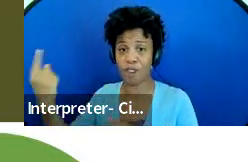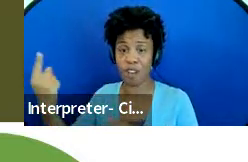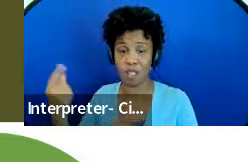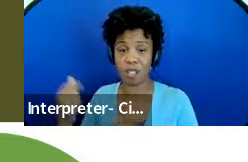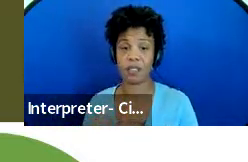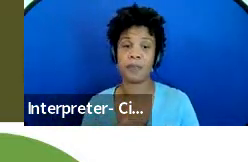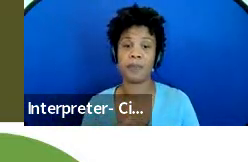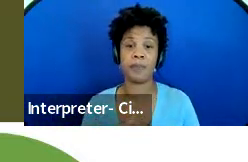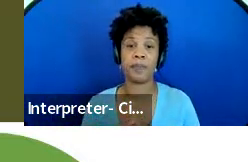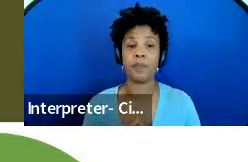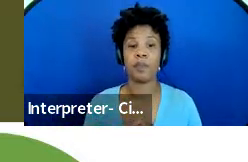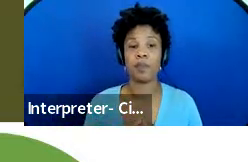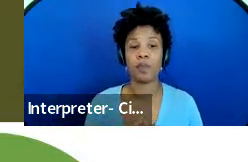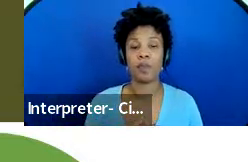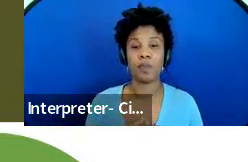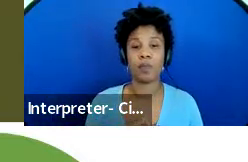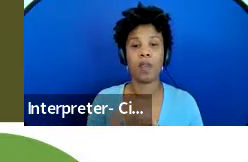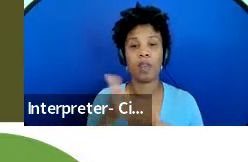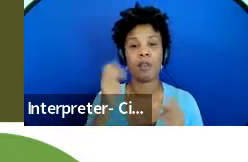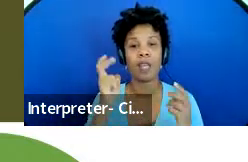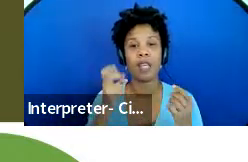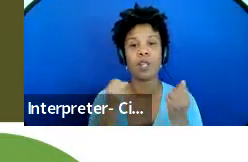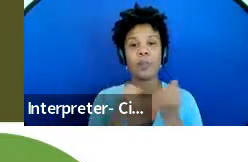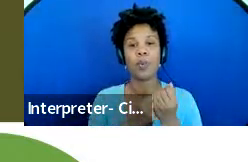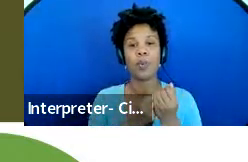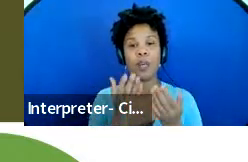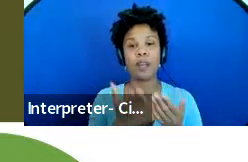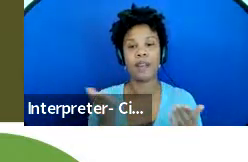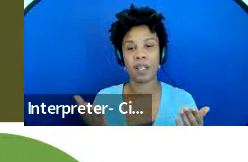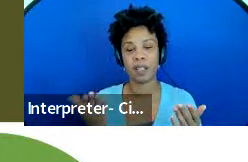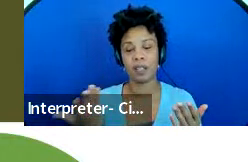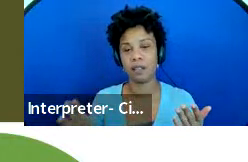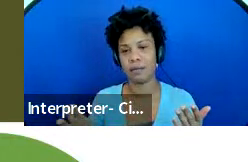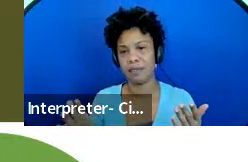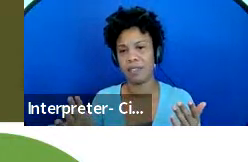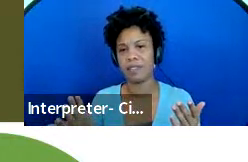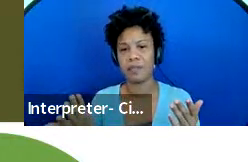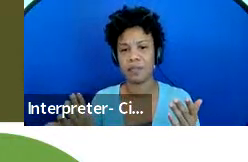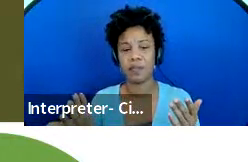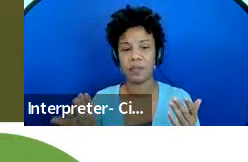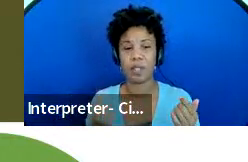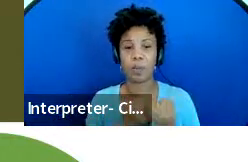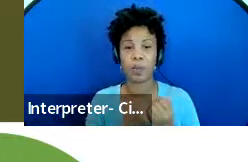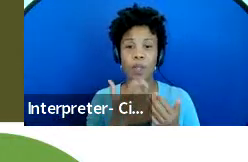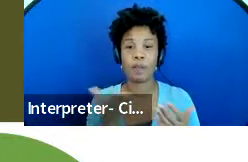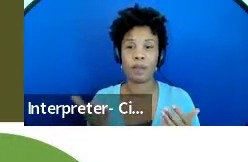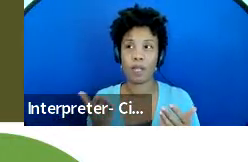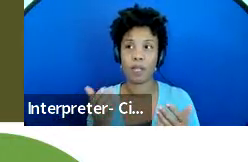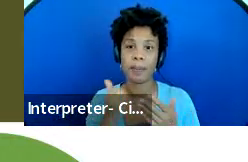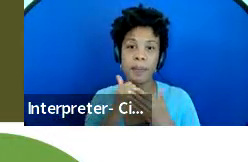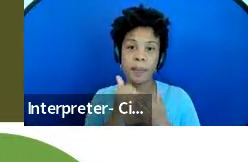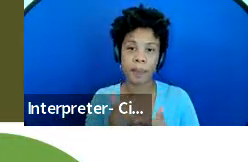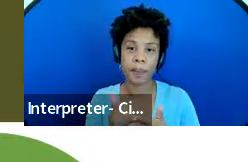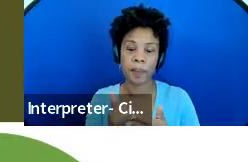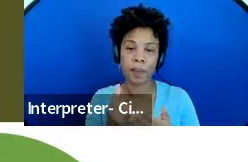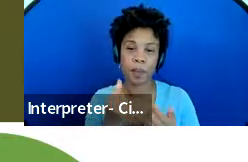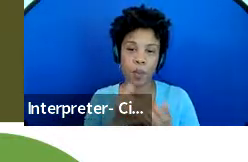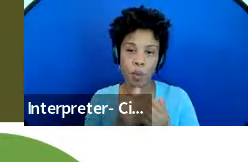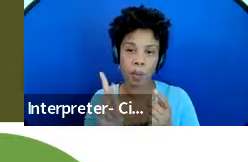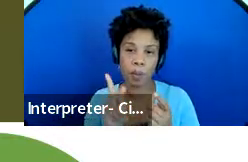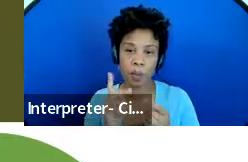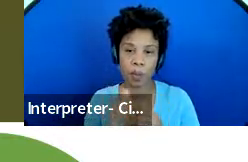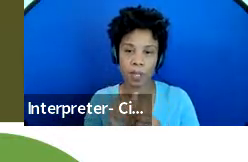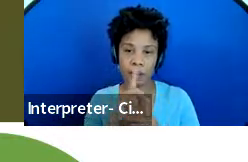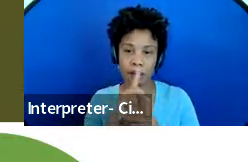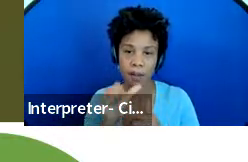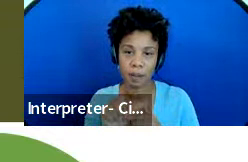supportive devices. So supportive devices, of course, as we all know, hold the potential to support persons with disabilities in actively participating